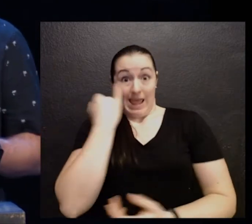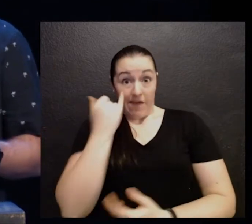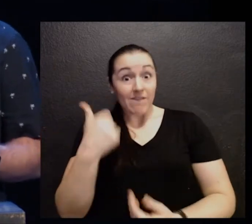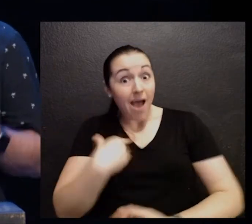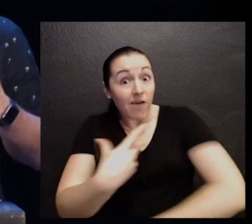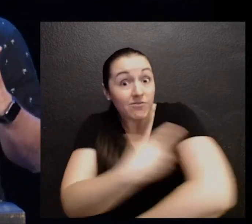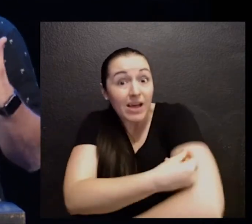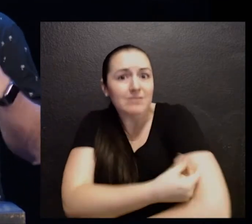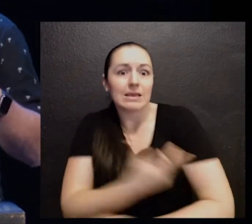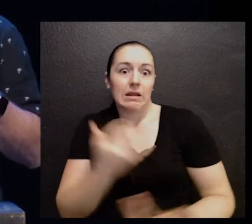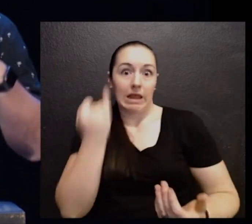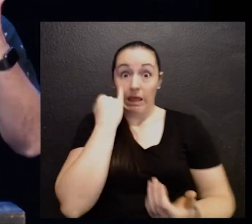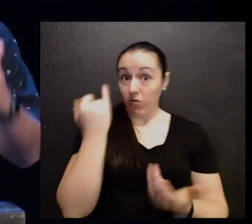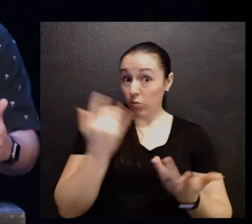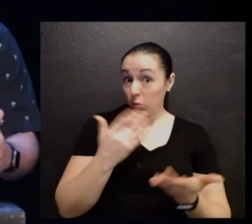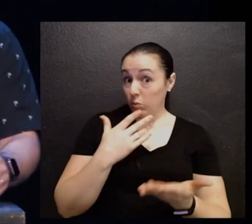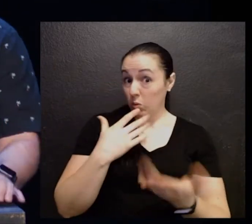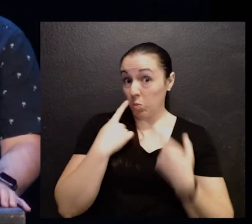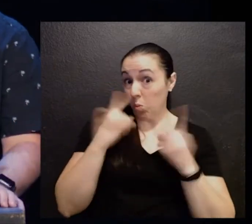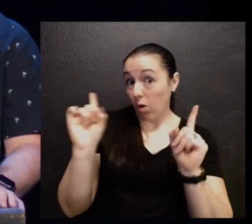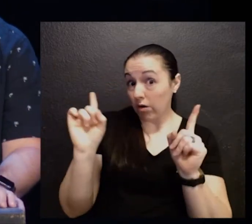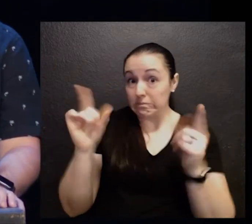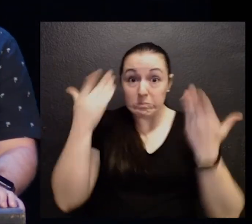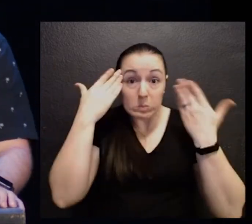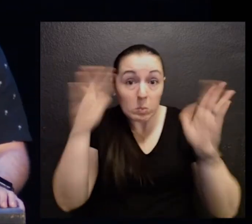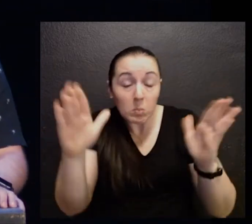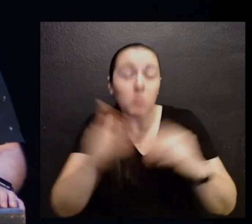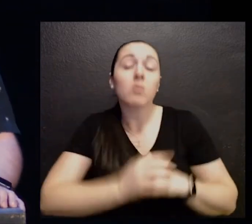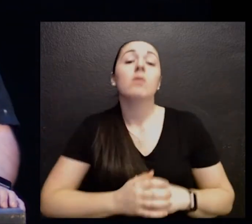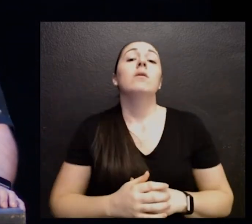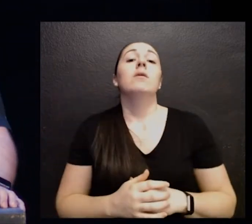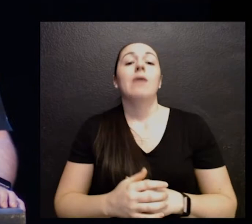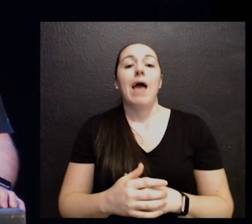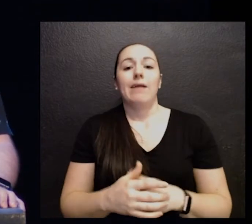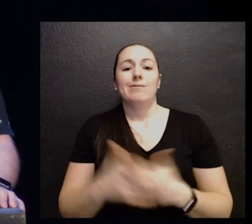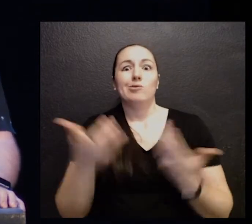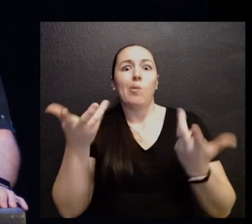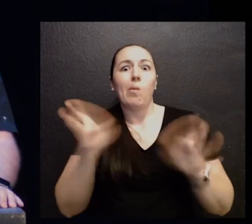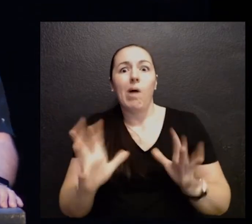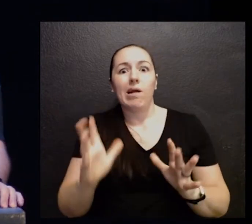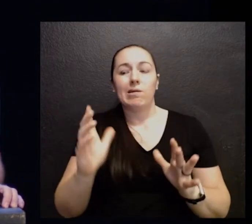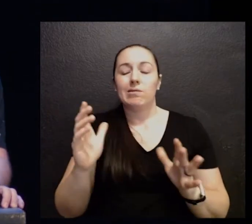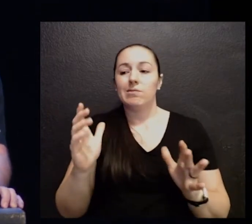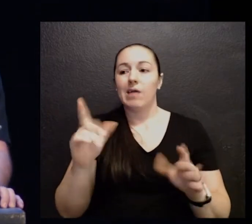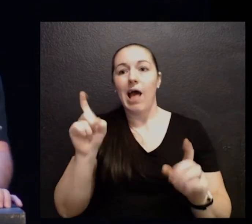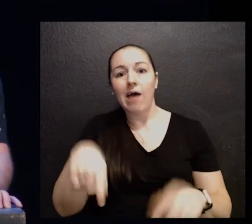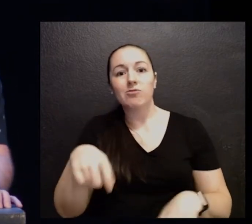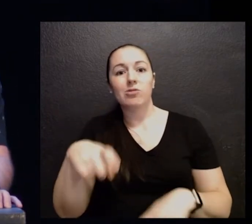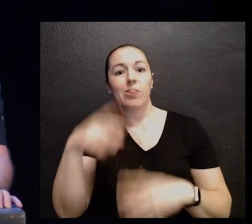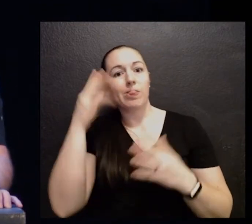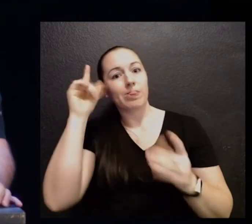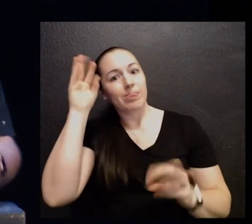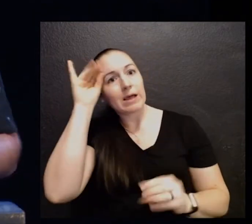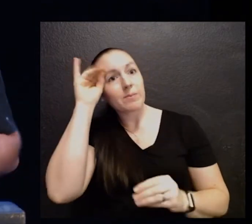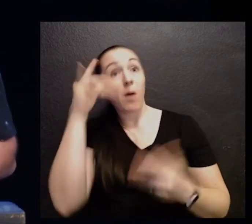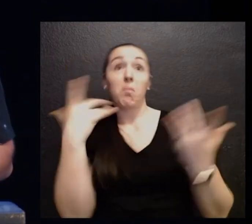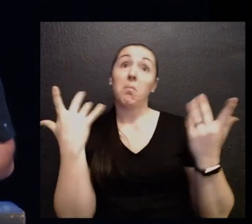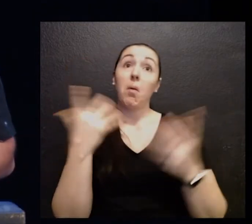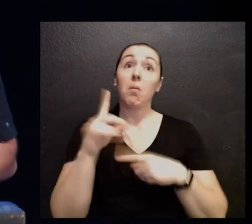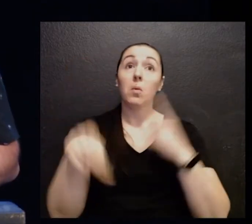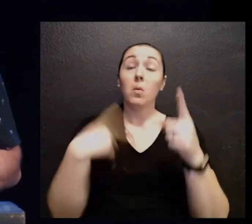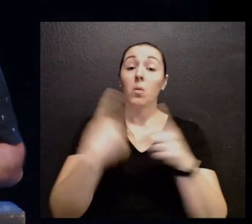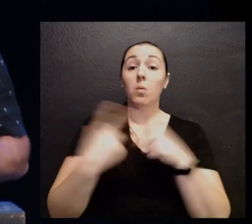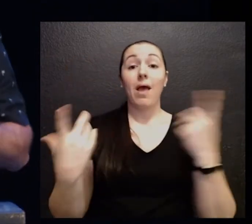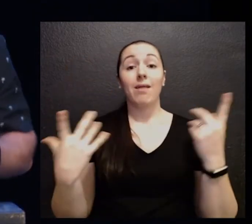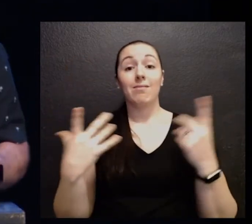we don't know if we can get to go outside again and not have to wear a mask. And I don't know when my kids